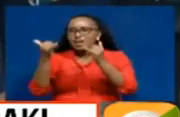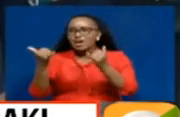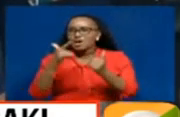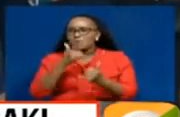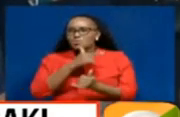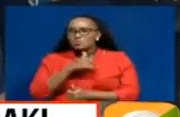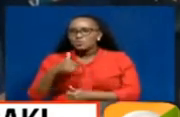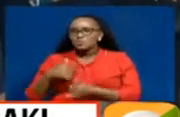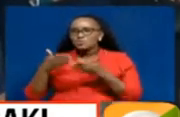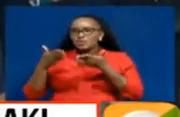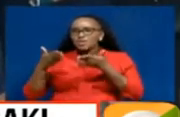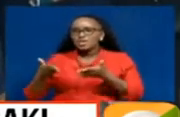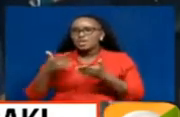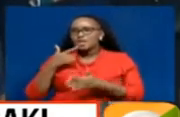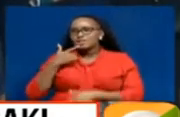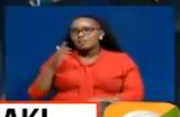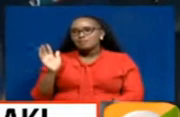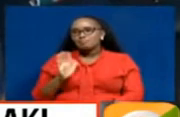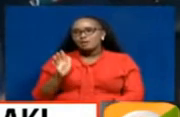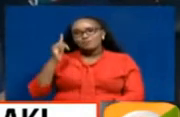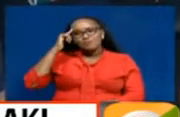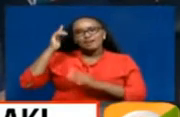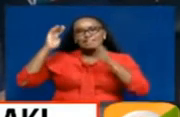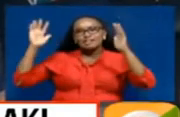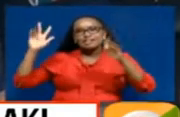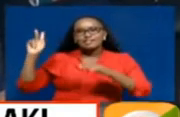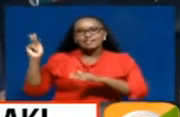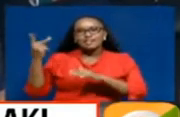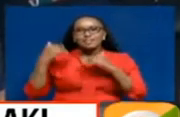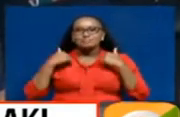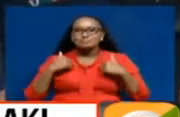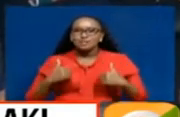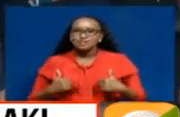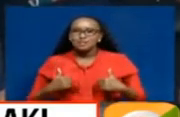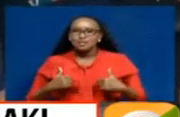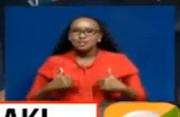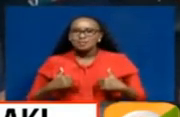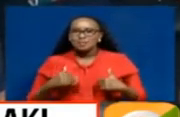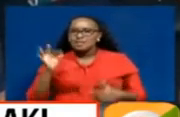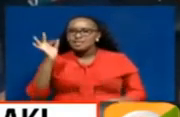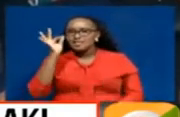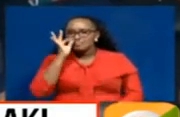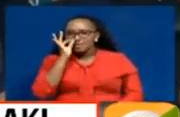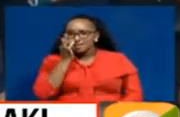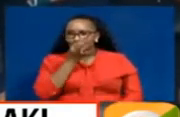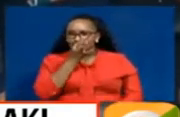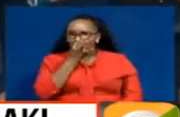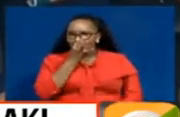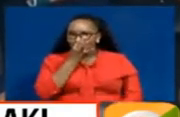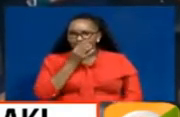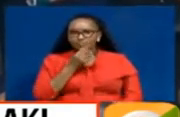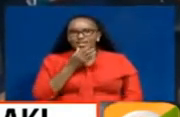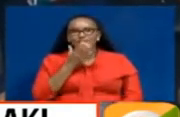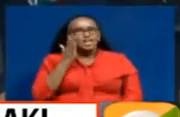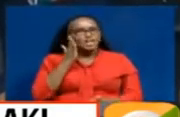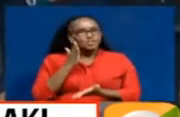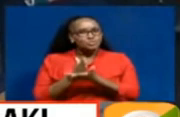we are saying bye-bye to him, a great Kenyan. Mwai Kibaki is a